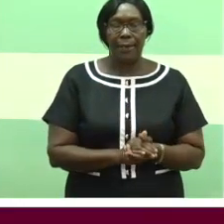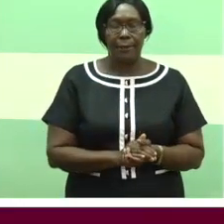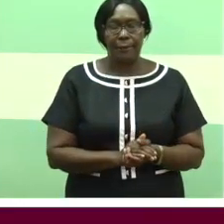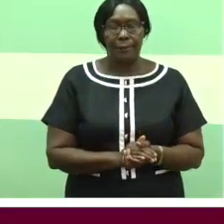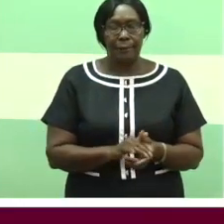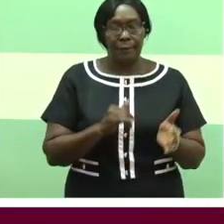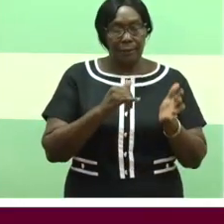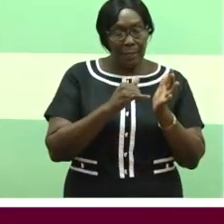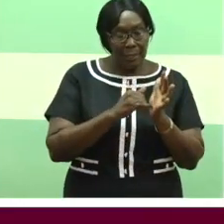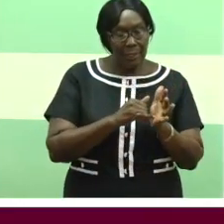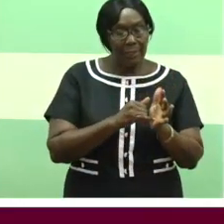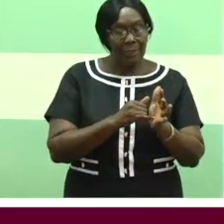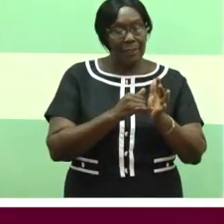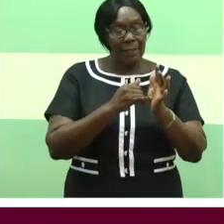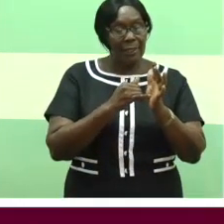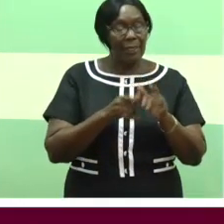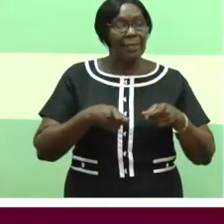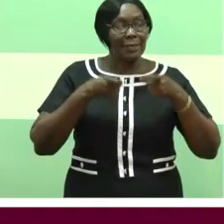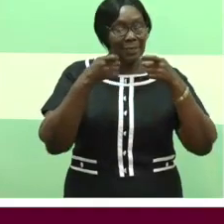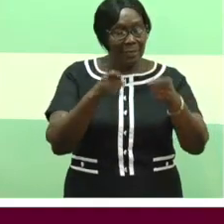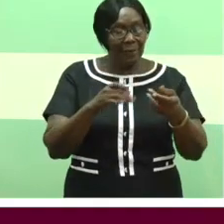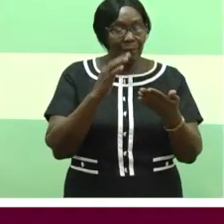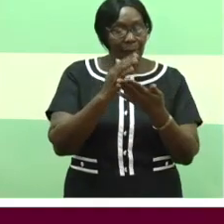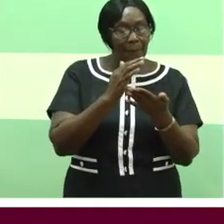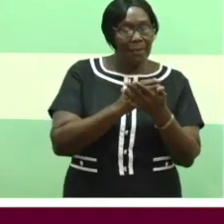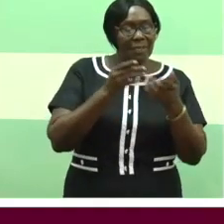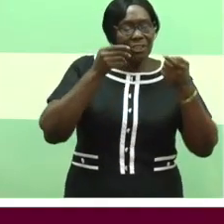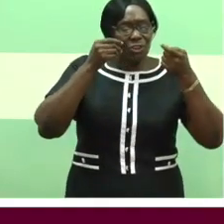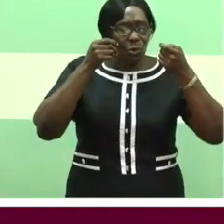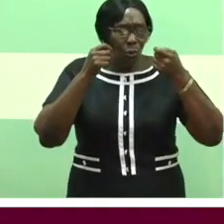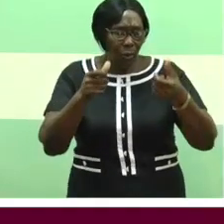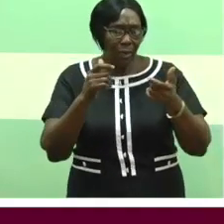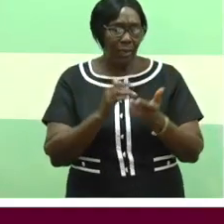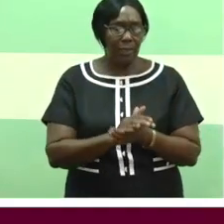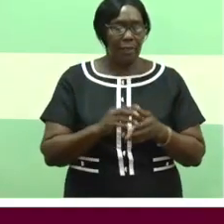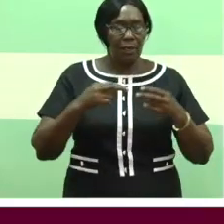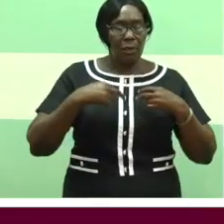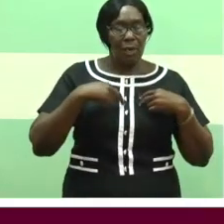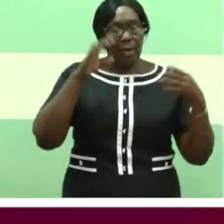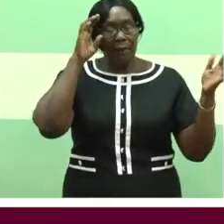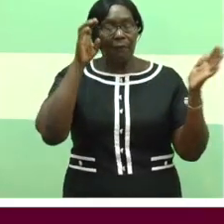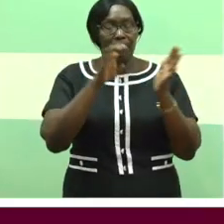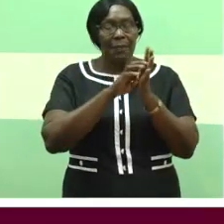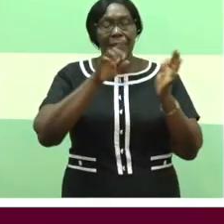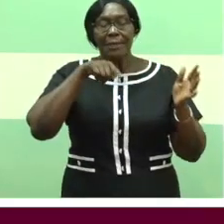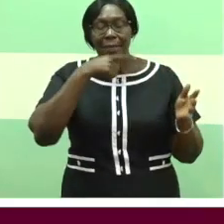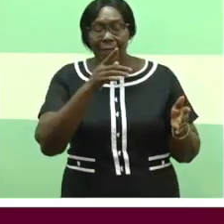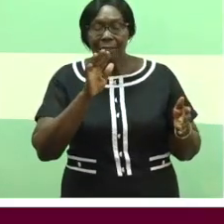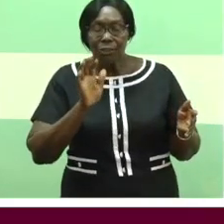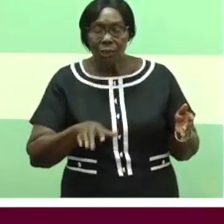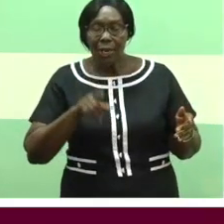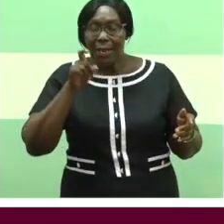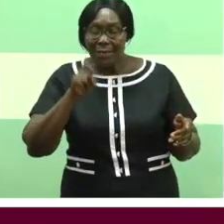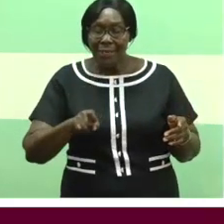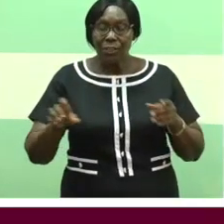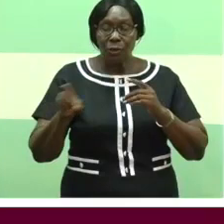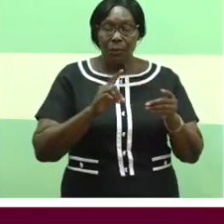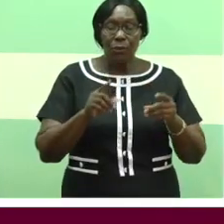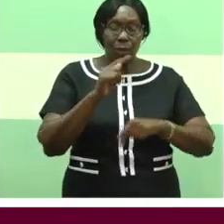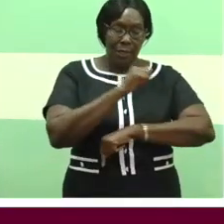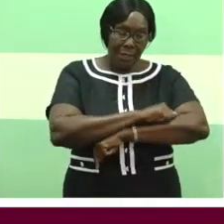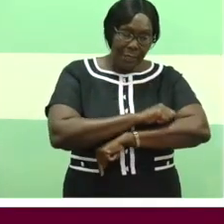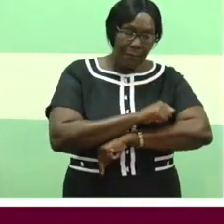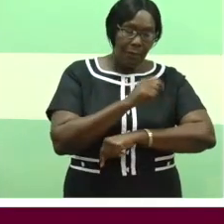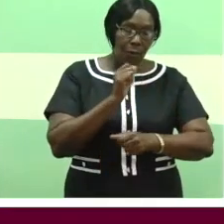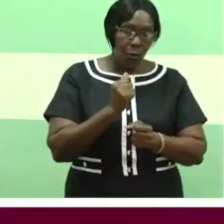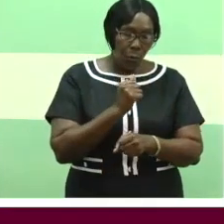It conveys a message quickly. So you have a picture that tells the child, I need to be doing table work at